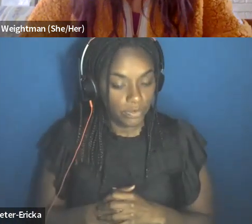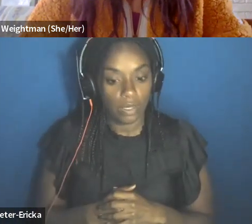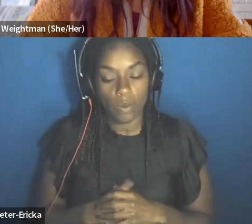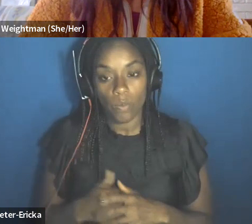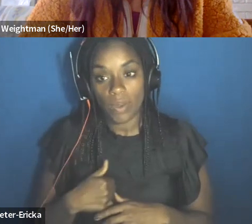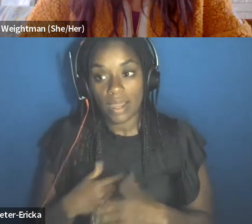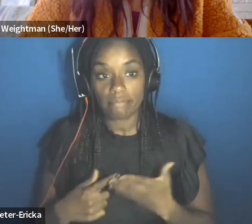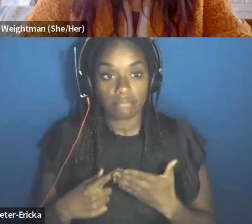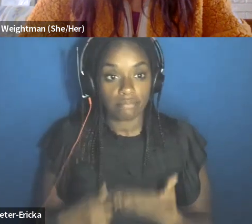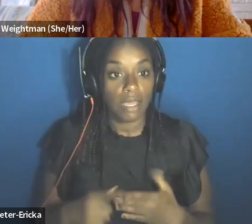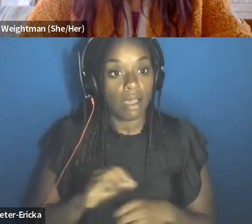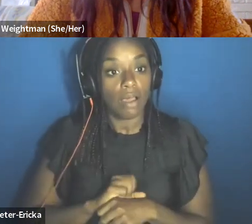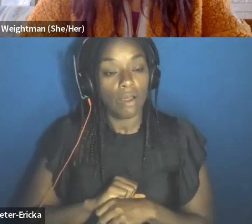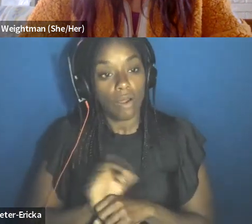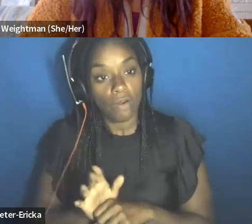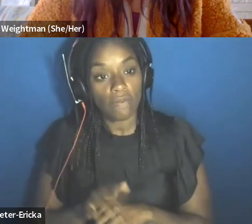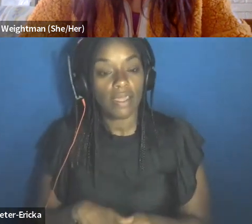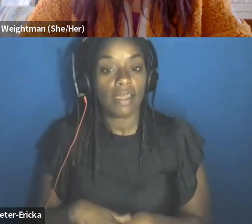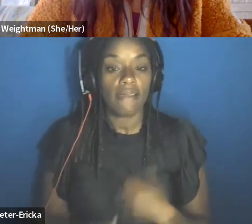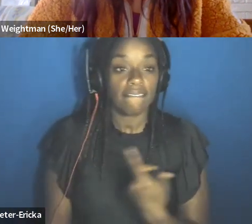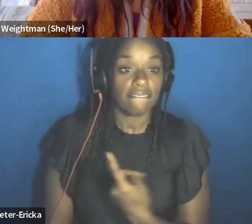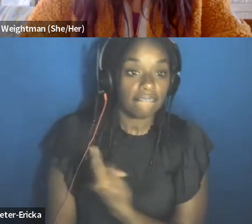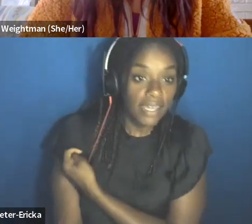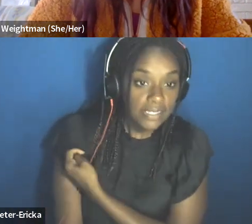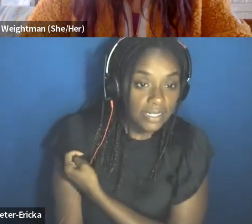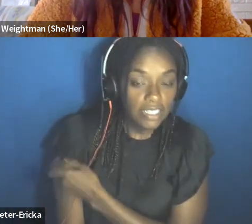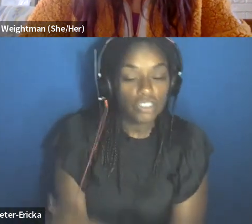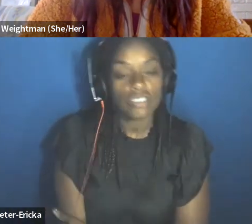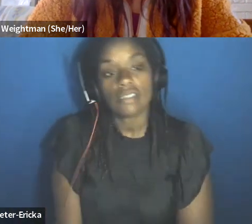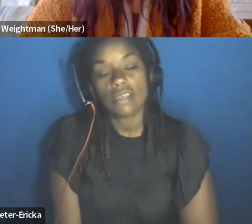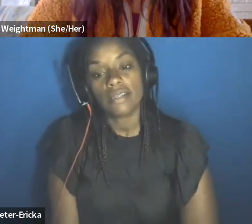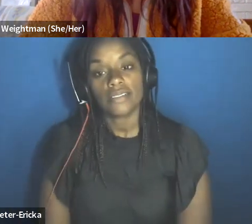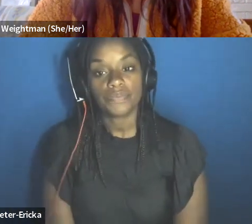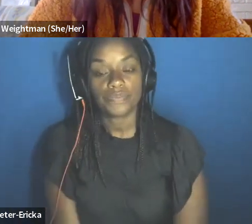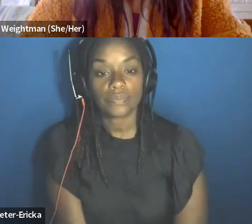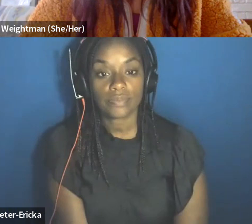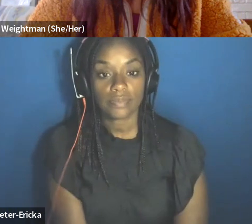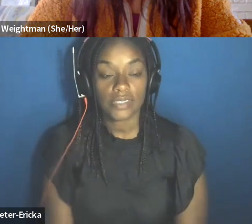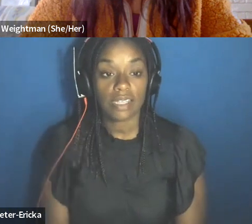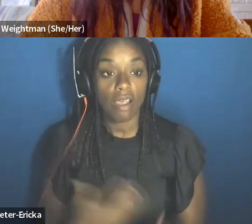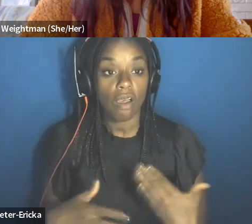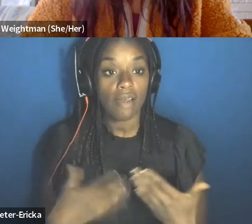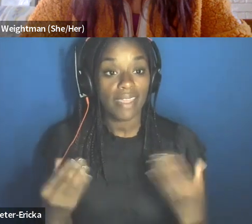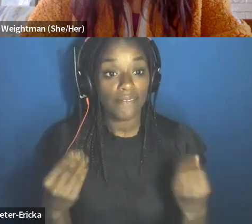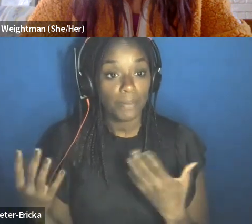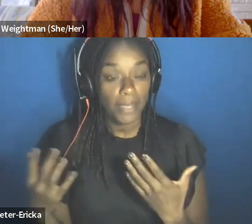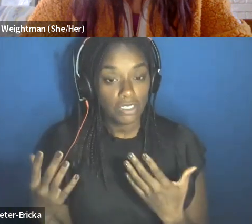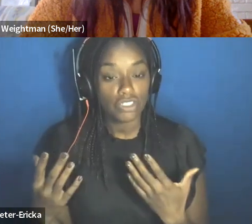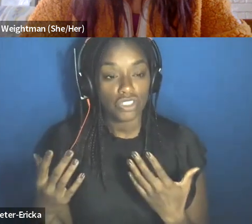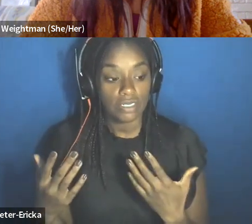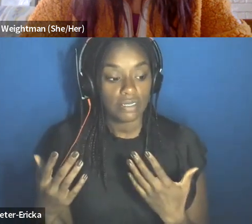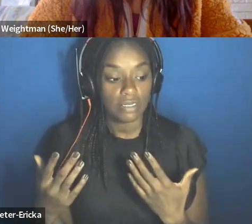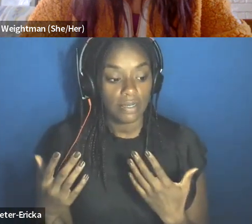COVID and vaccinations, just all of that information that came out trying to make sure that the